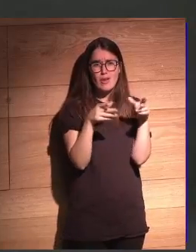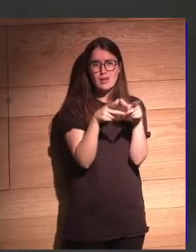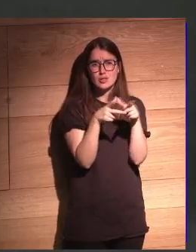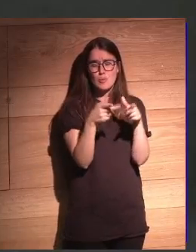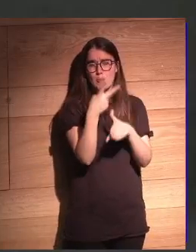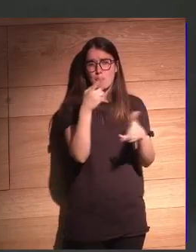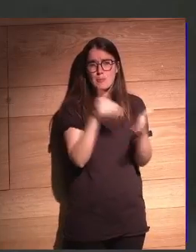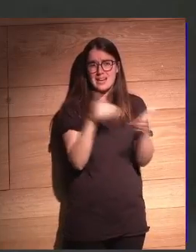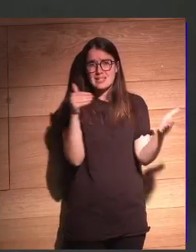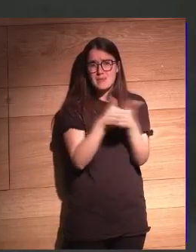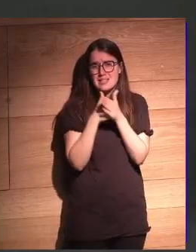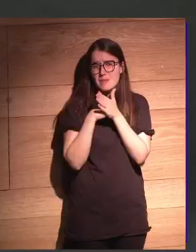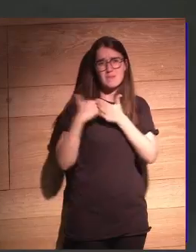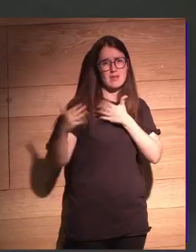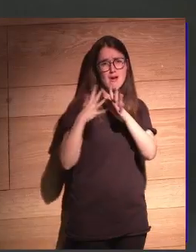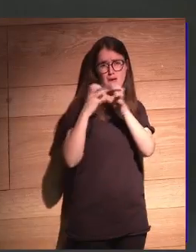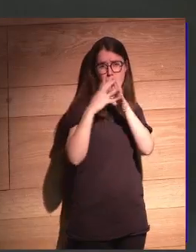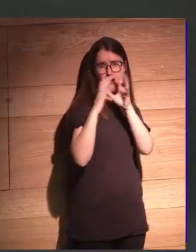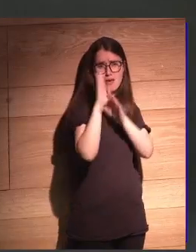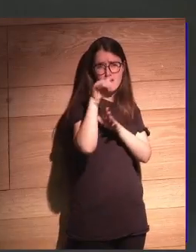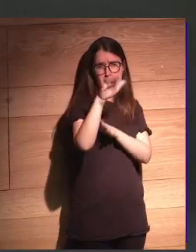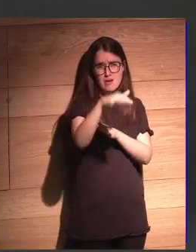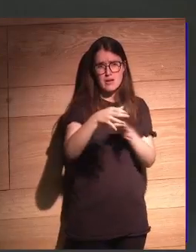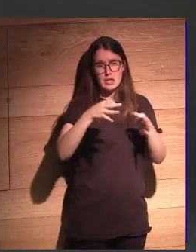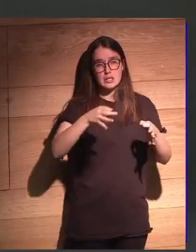a regulation for the investment funds.